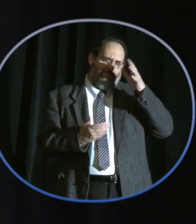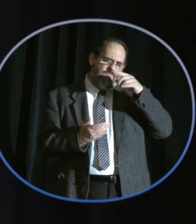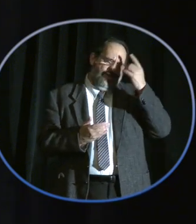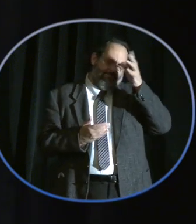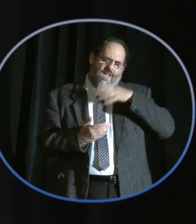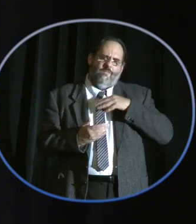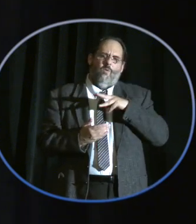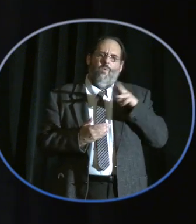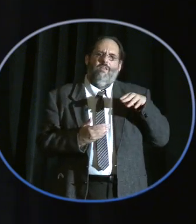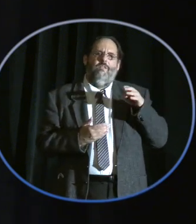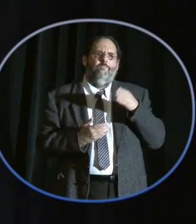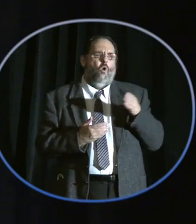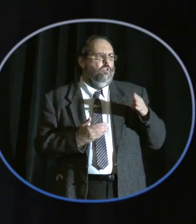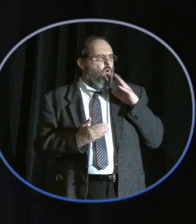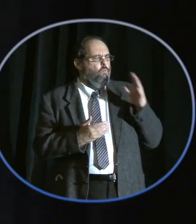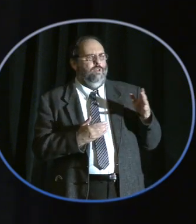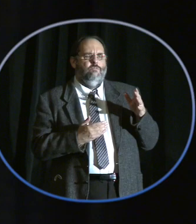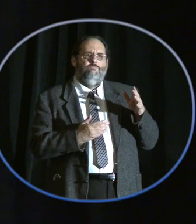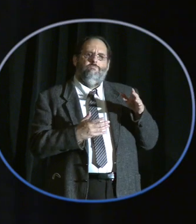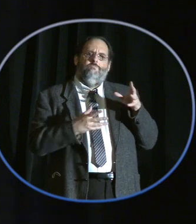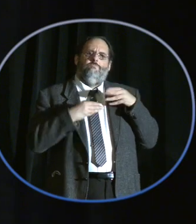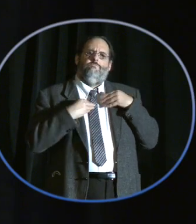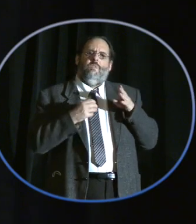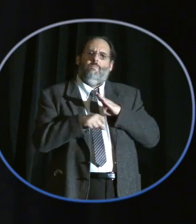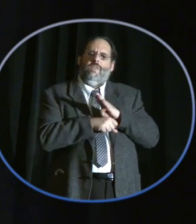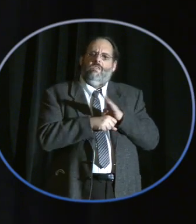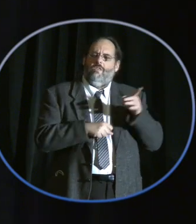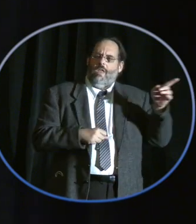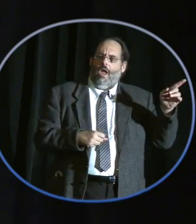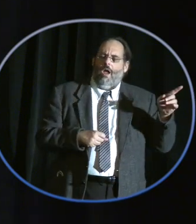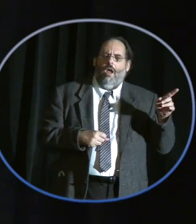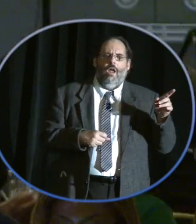Baltimore, you should challenge those folks.